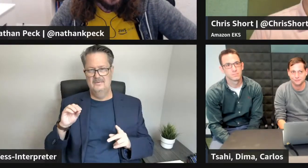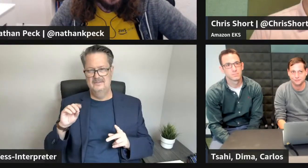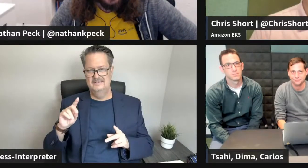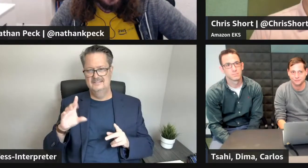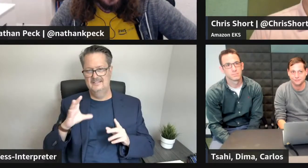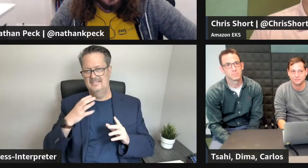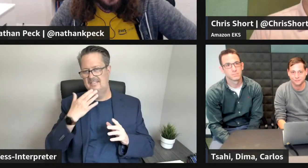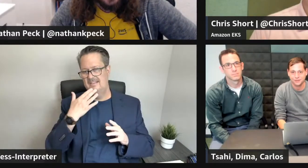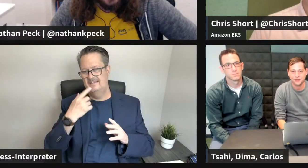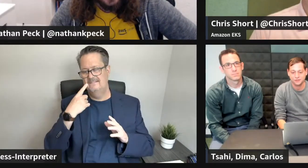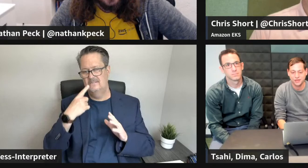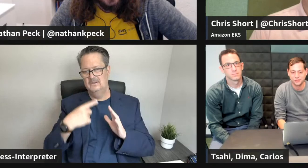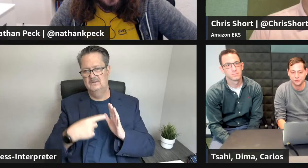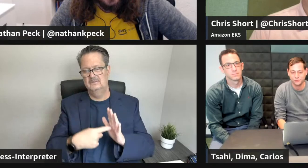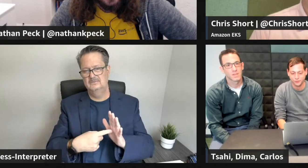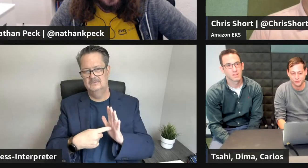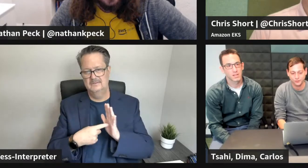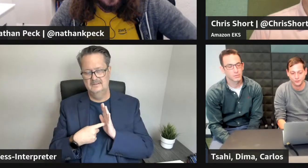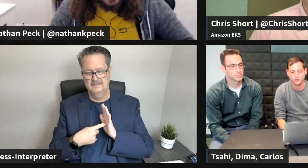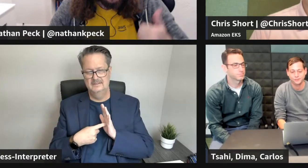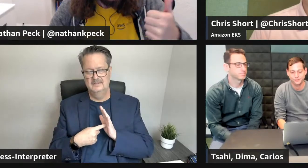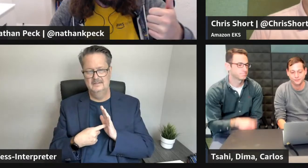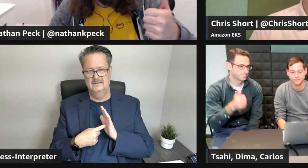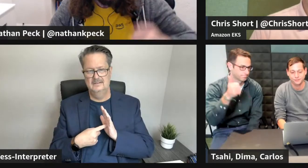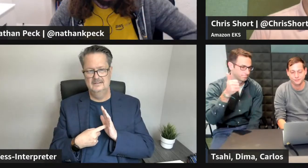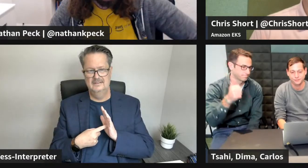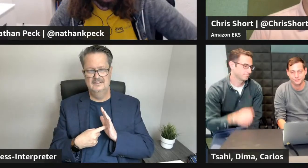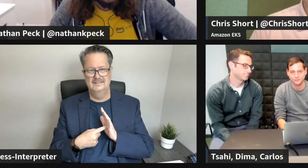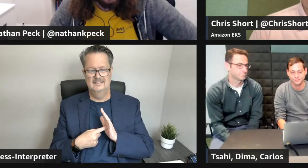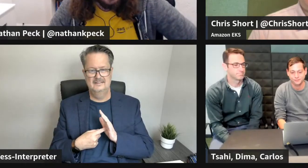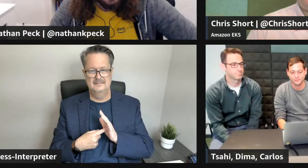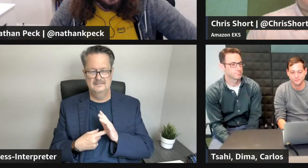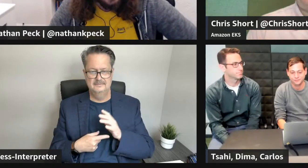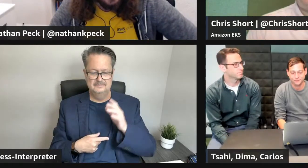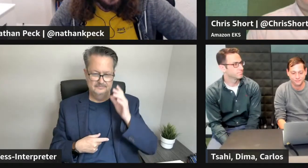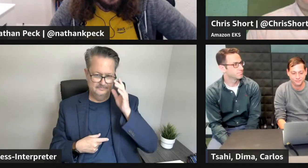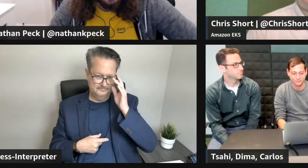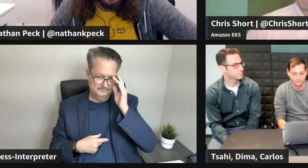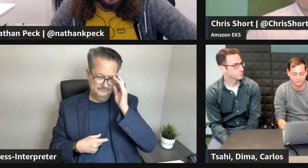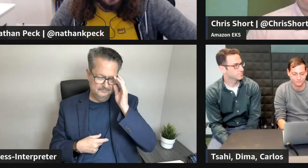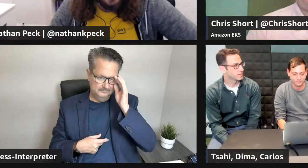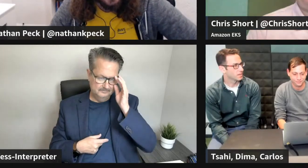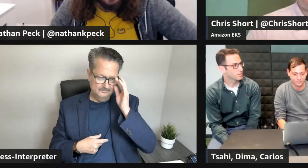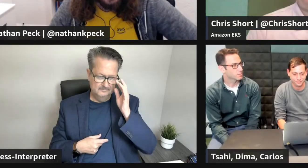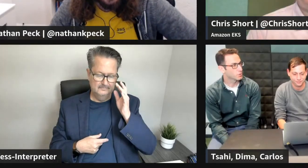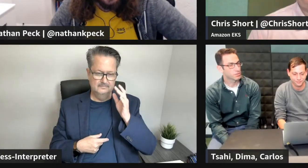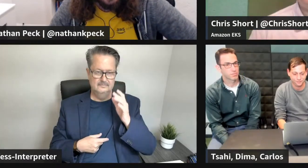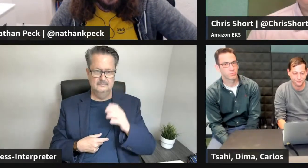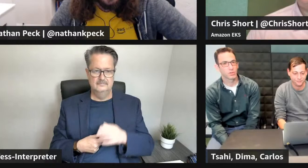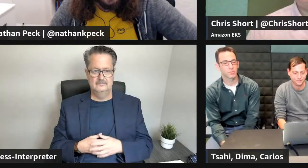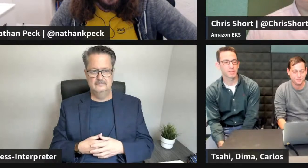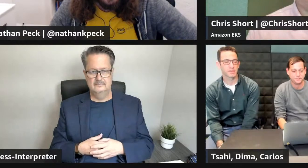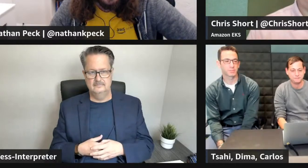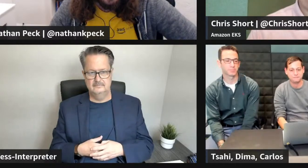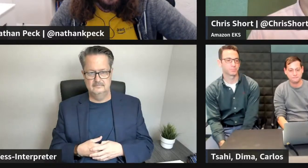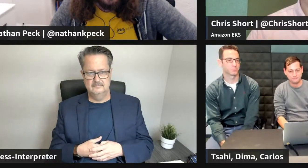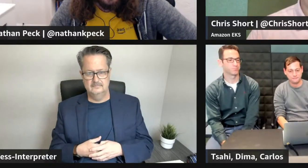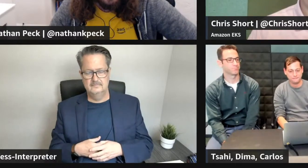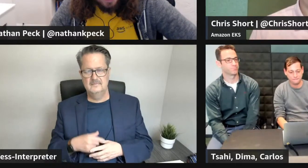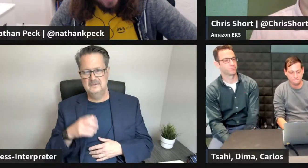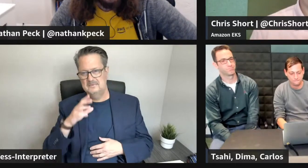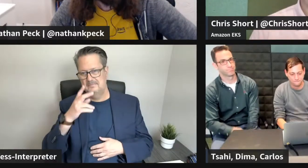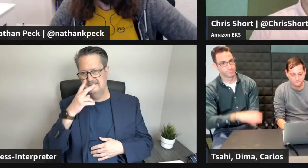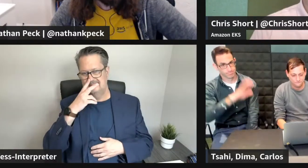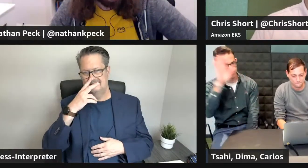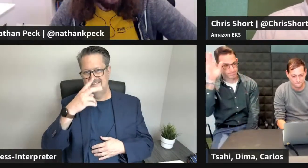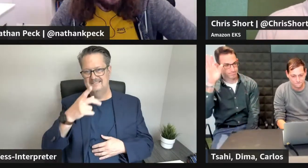this. Yep. Thank you. Thank you. And if you're here, pass through AWS booth. Yeah, we'll be there. We'll have a GitOps